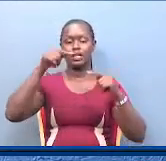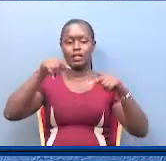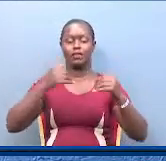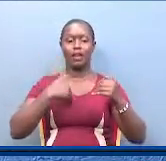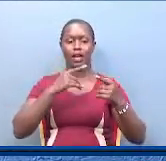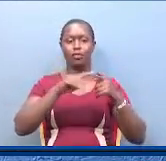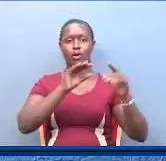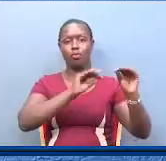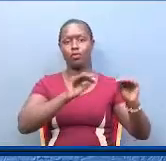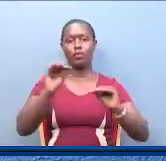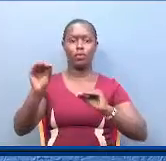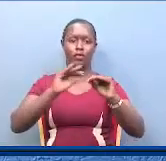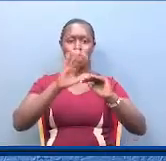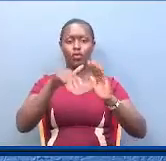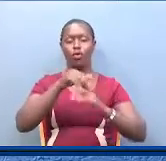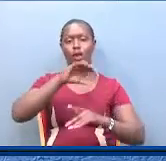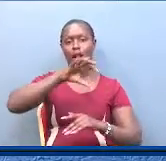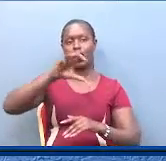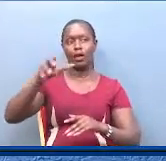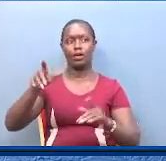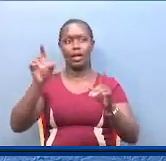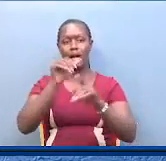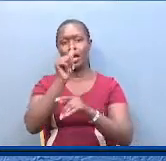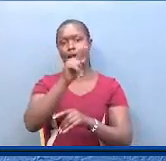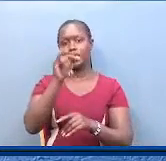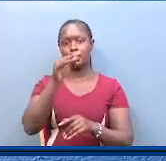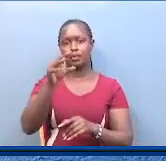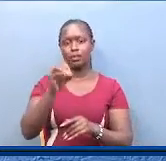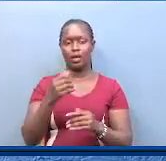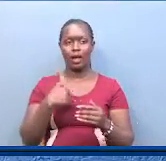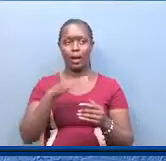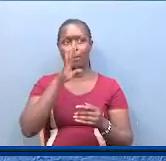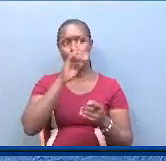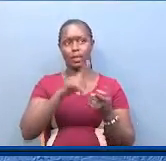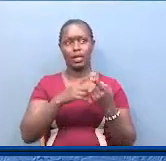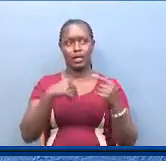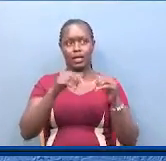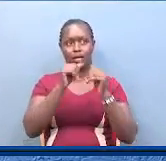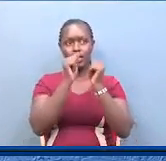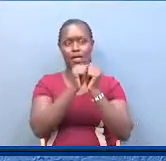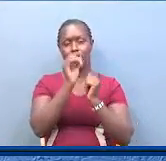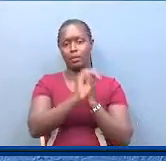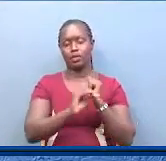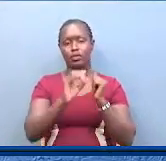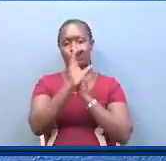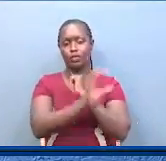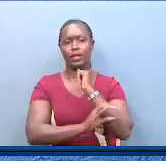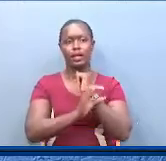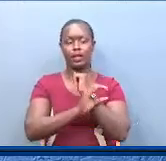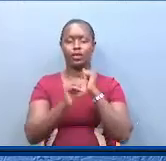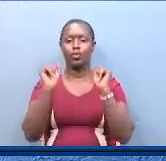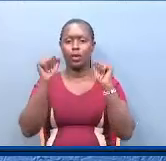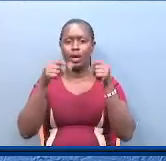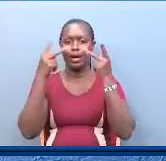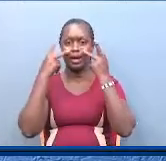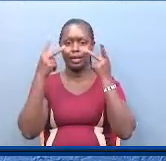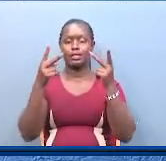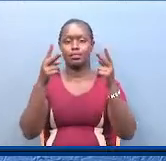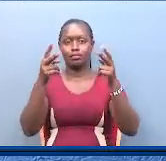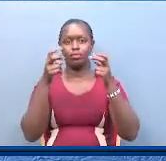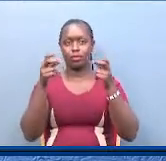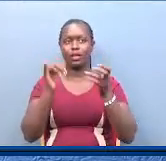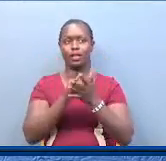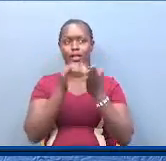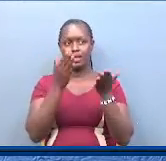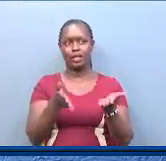in each county thrice. You understand? Yeah. Azimio has only been perhaps in 10% of the country. You can look at the traction that is here.